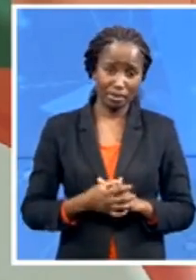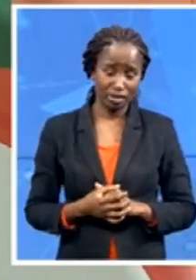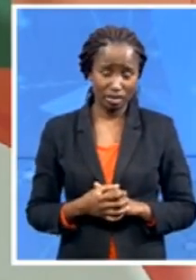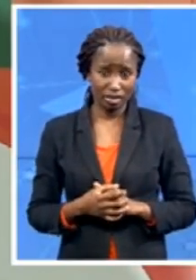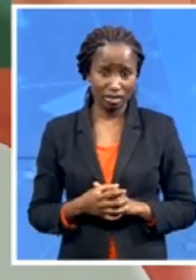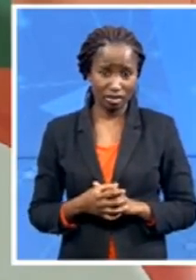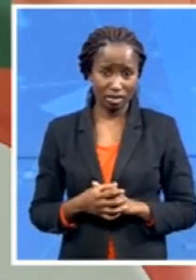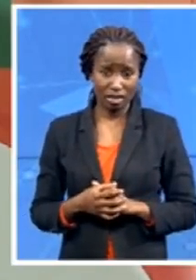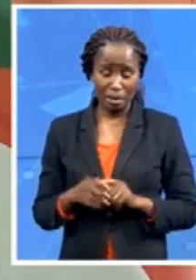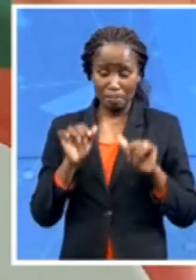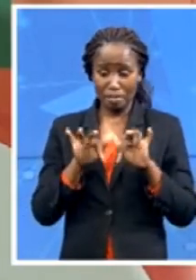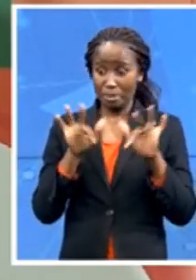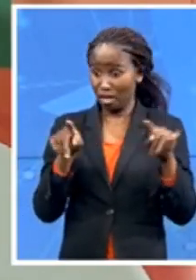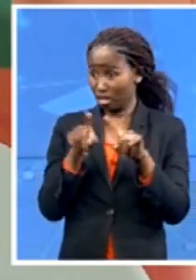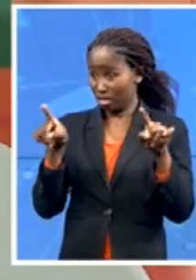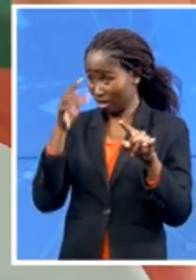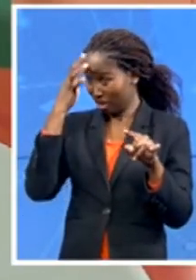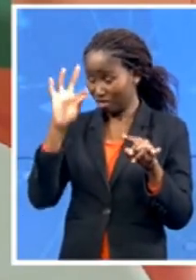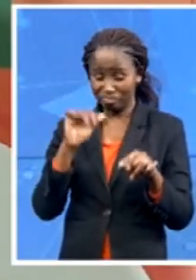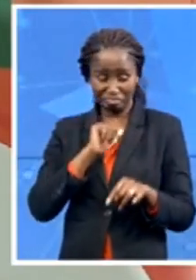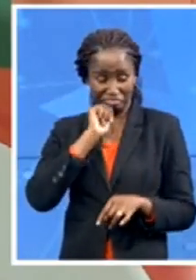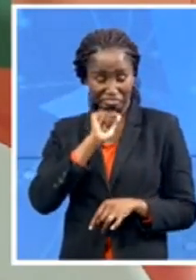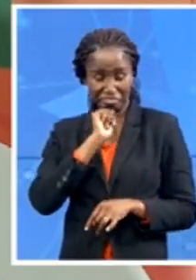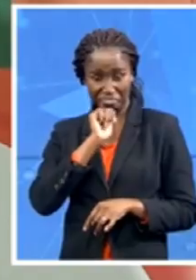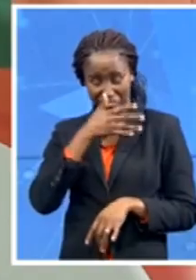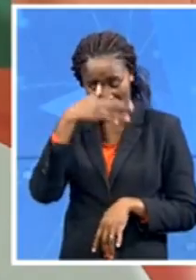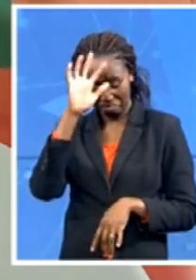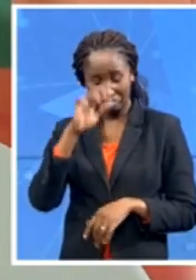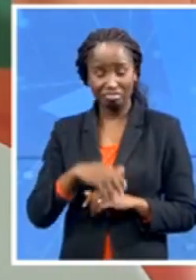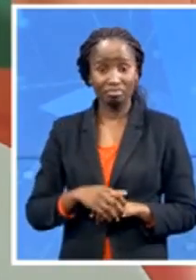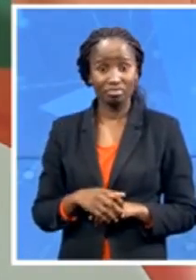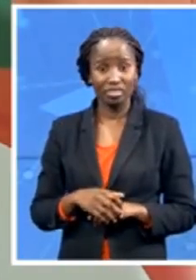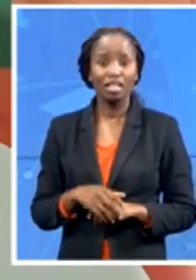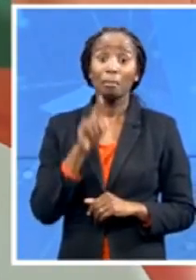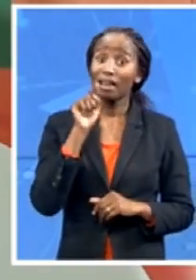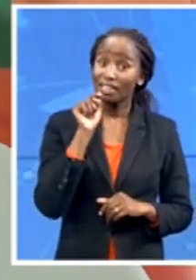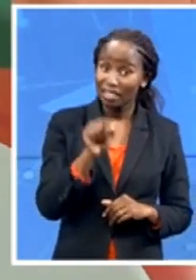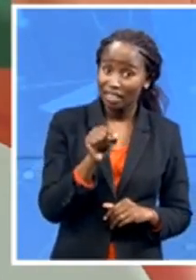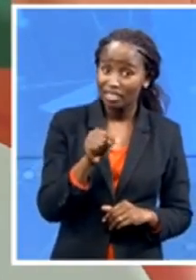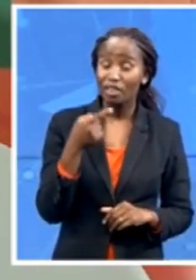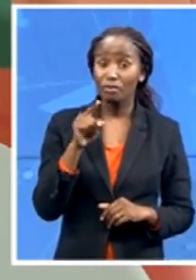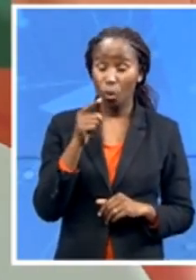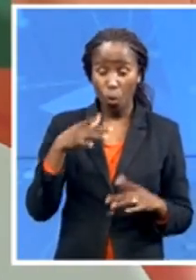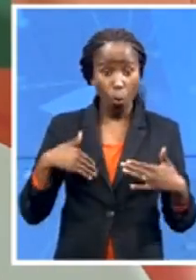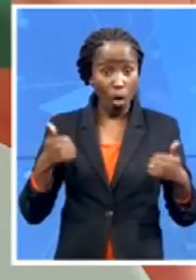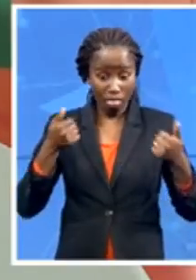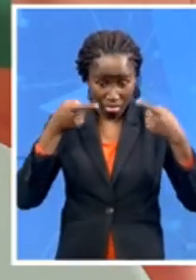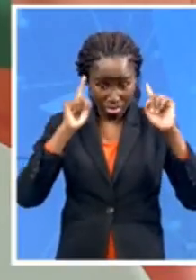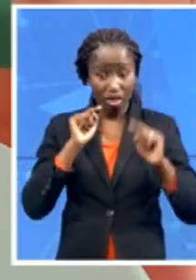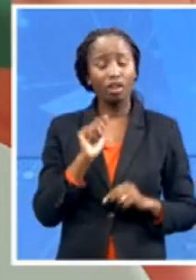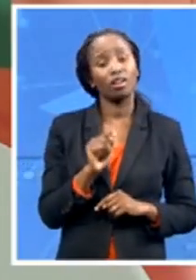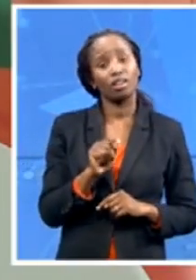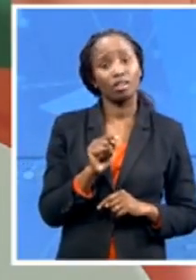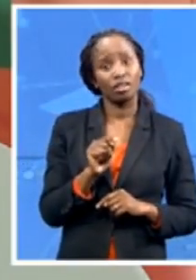less. Not only is this a massive health hazard that attracts vermin,